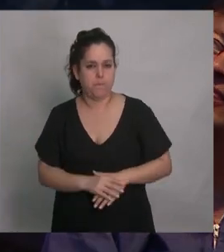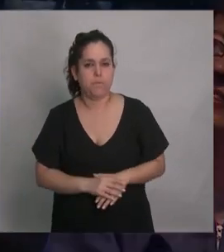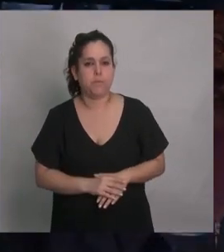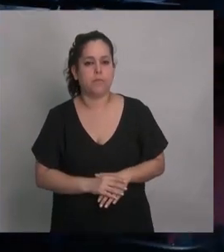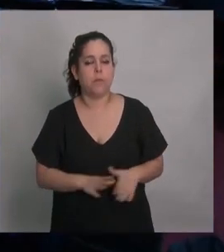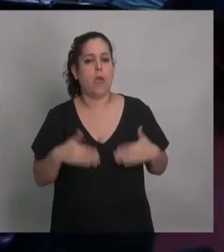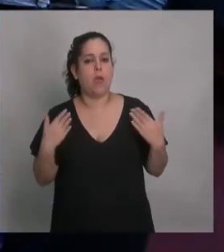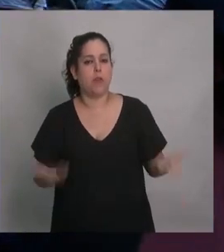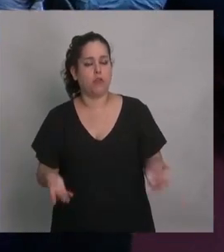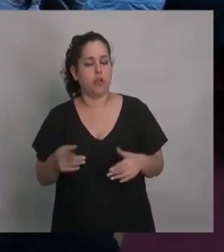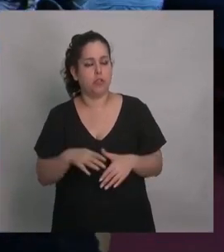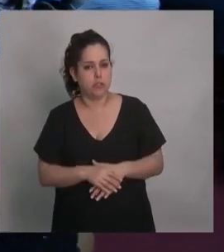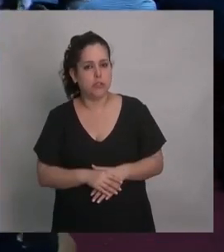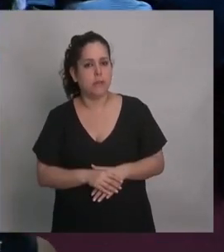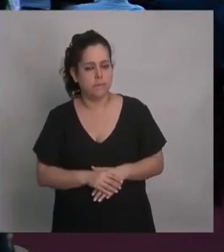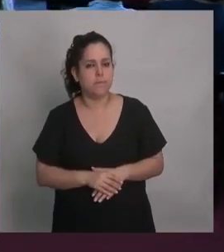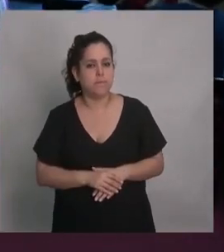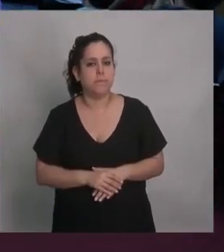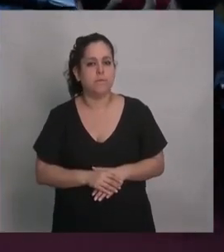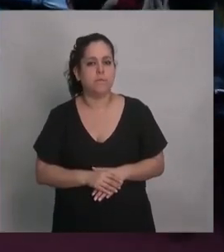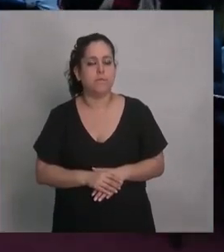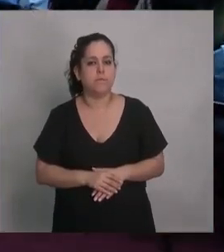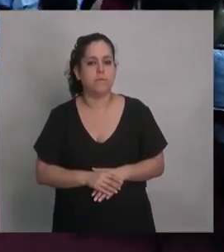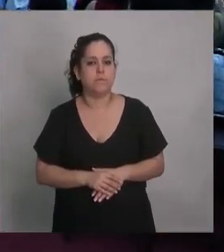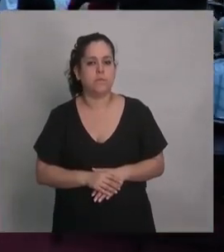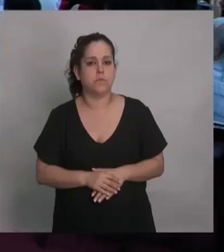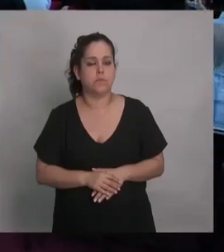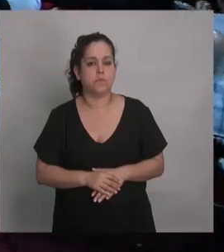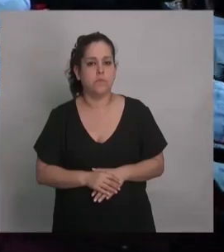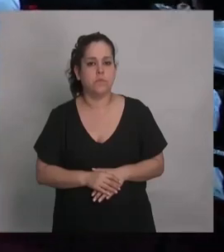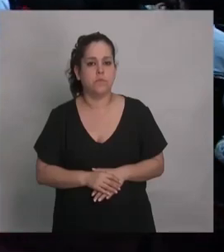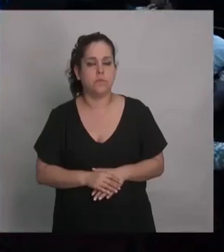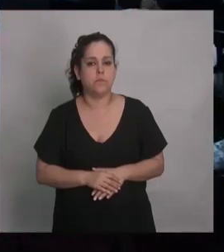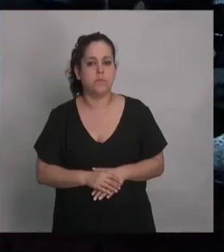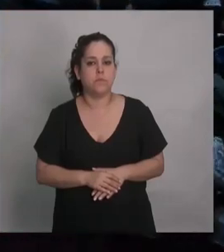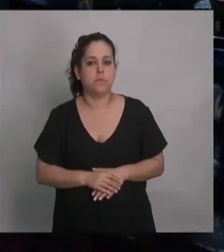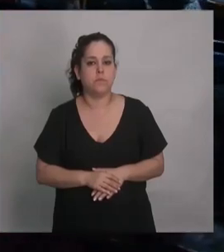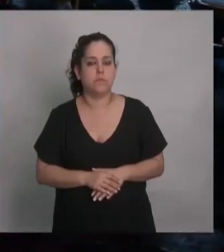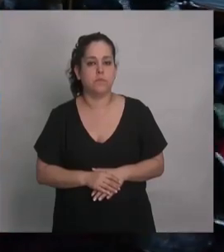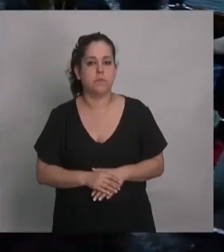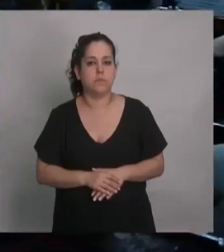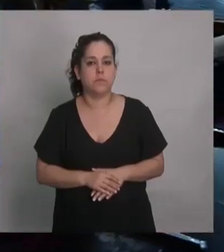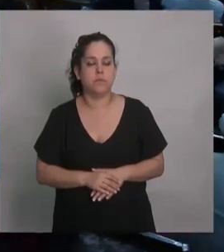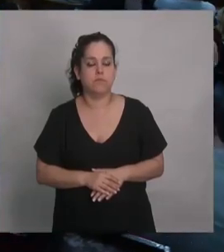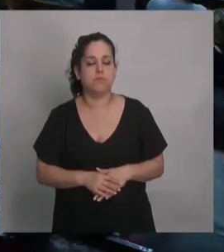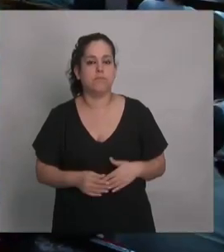solidarity and the popular